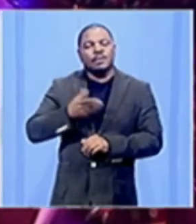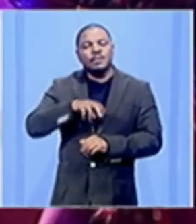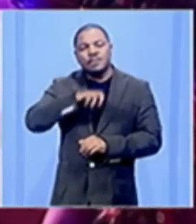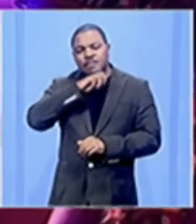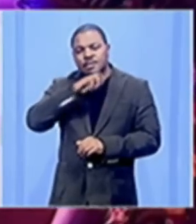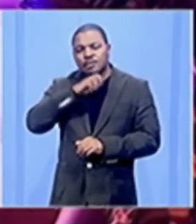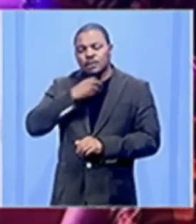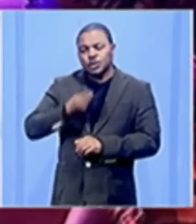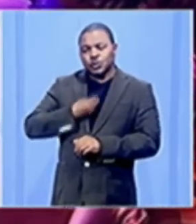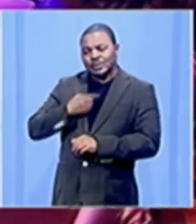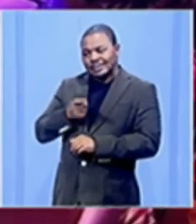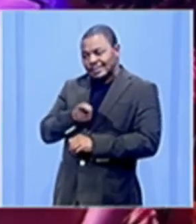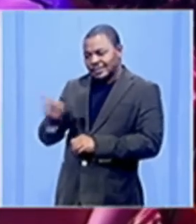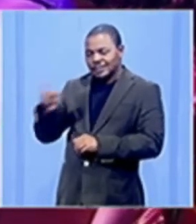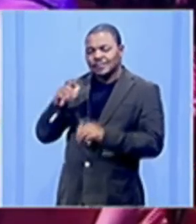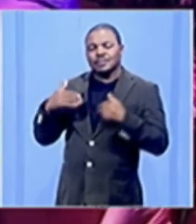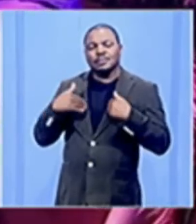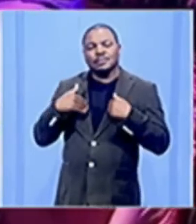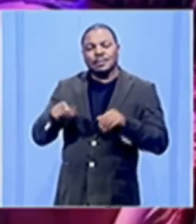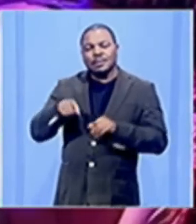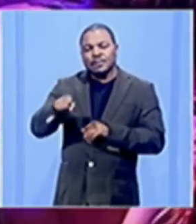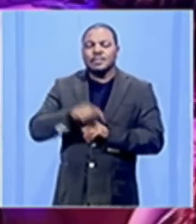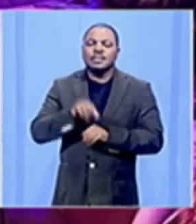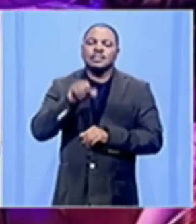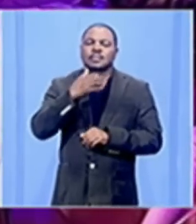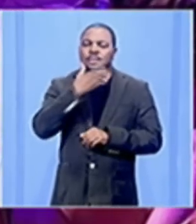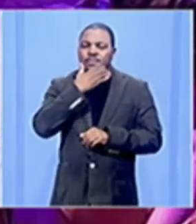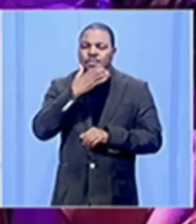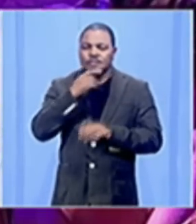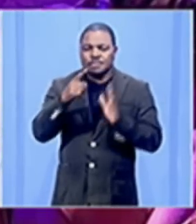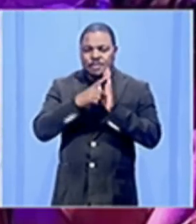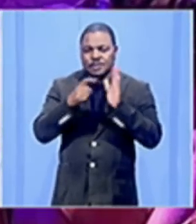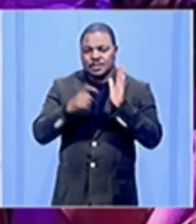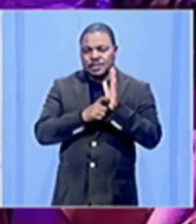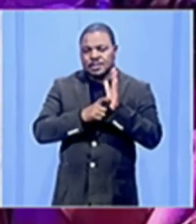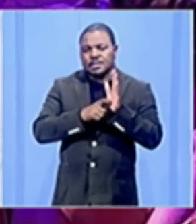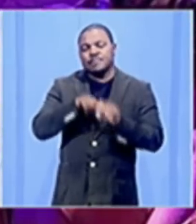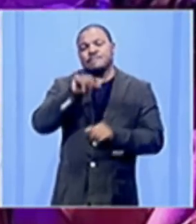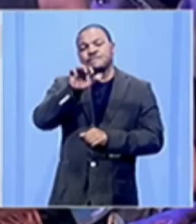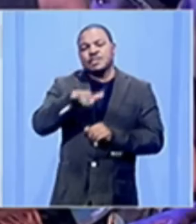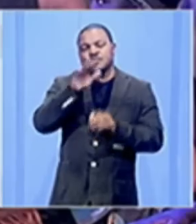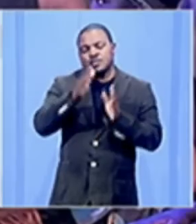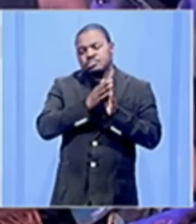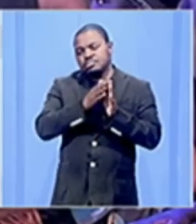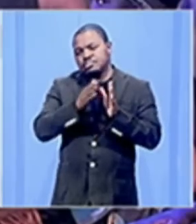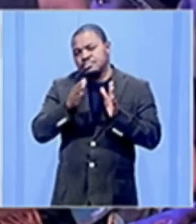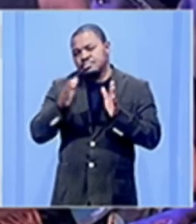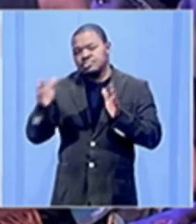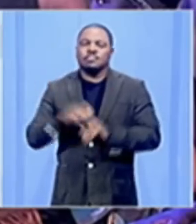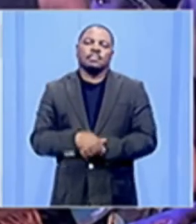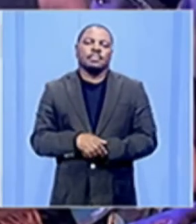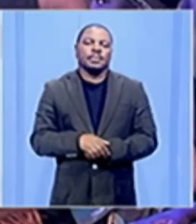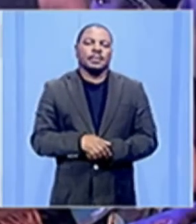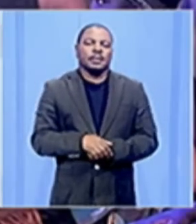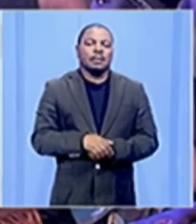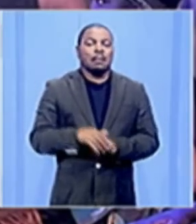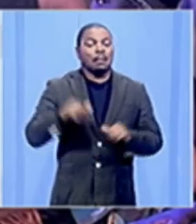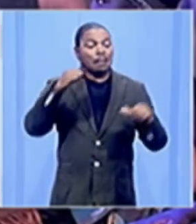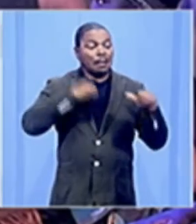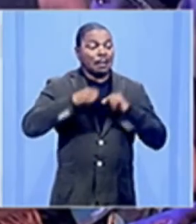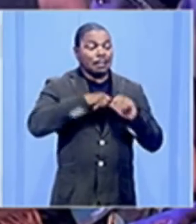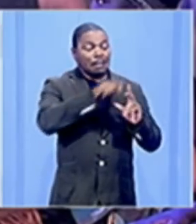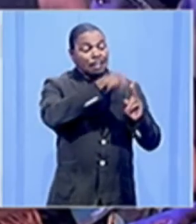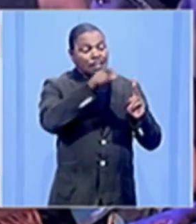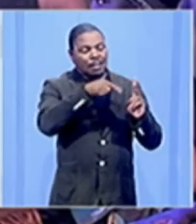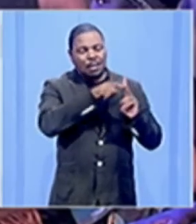tswelela go fitlhela fa kgwedi ya Sedimonthole e tlhola malatsi a 15 Go sa le jalo, batlhagisi bano